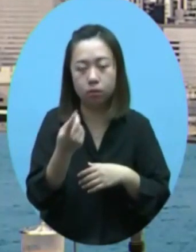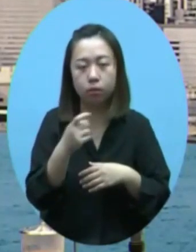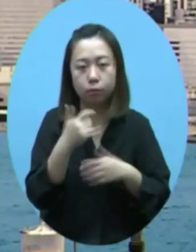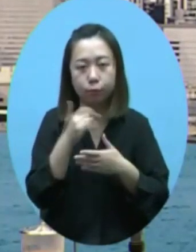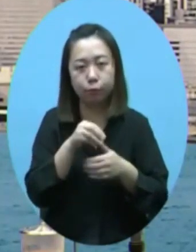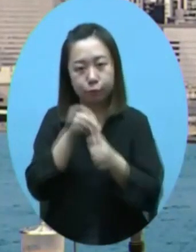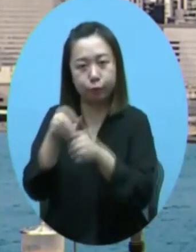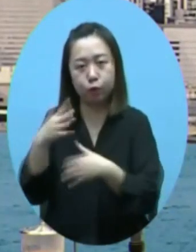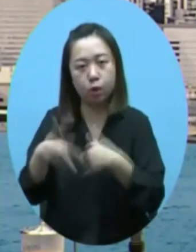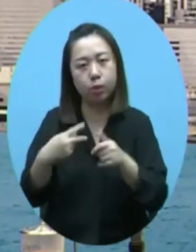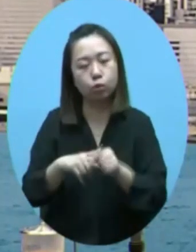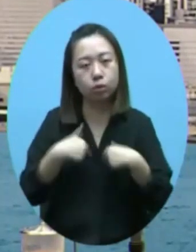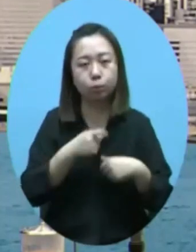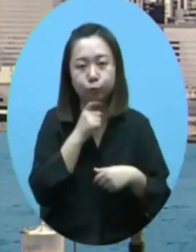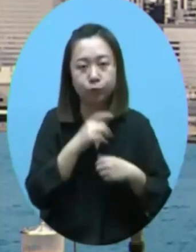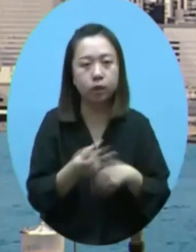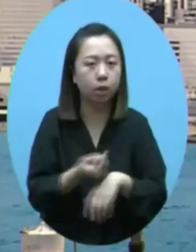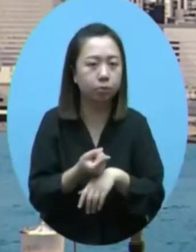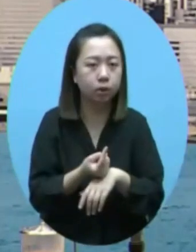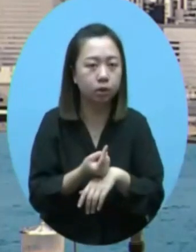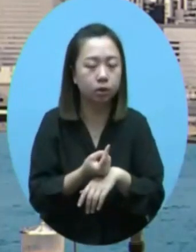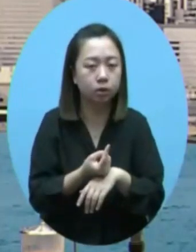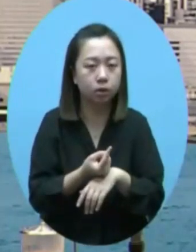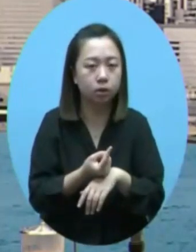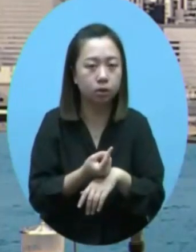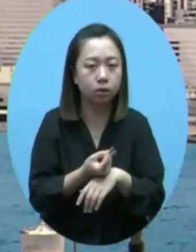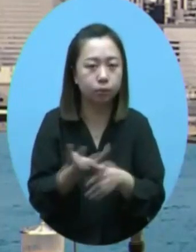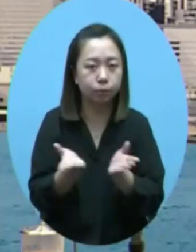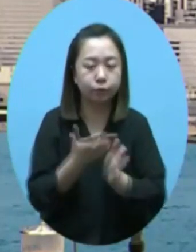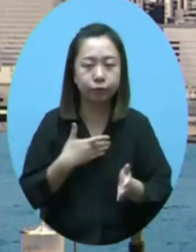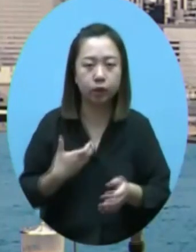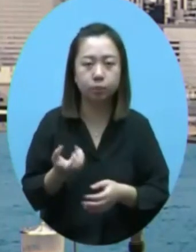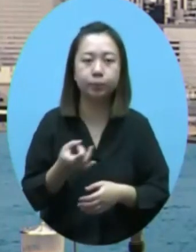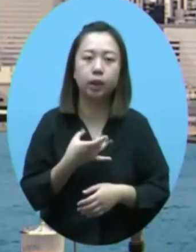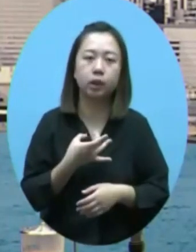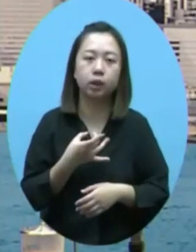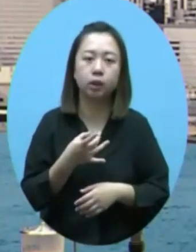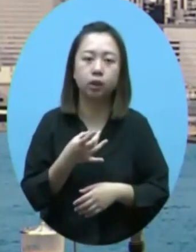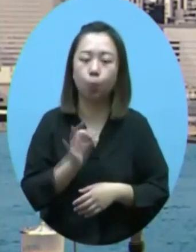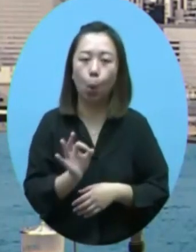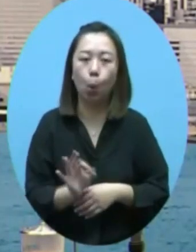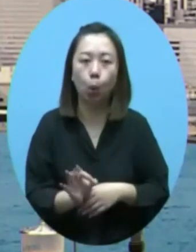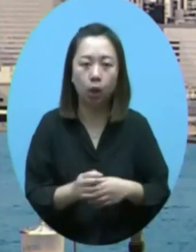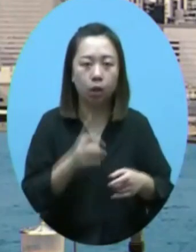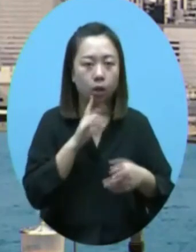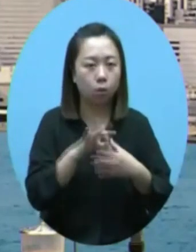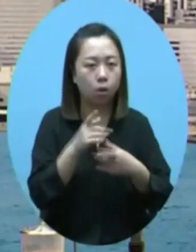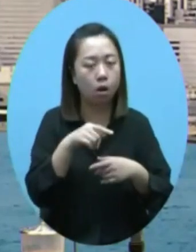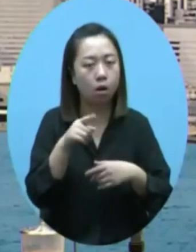lived together with the other workers, and 2 have been sent to a quarantine center. And so far, we haven't seen any positive